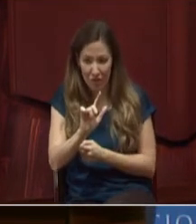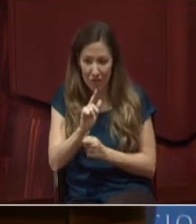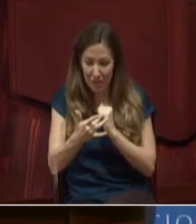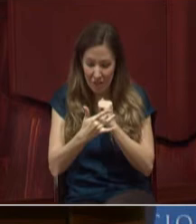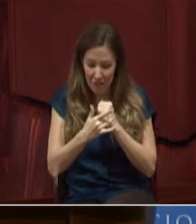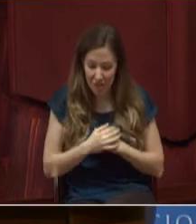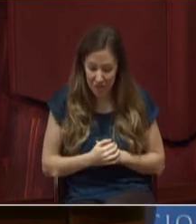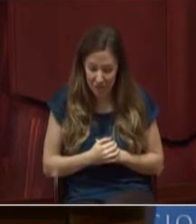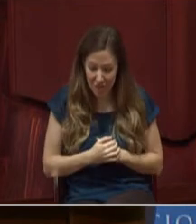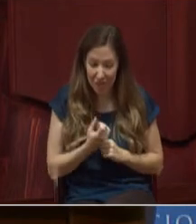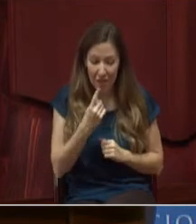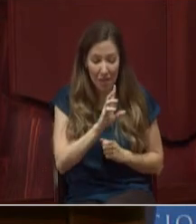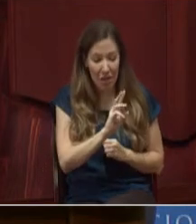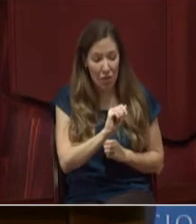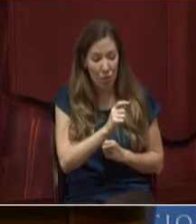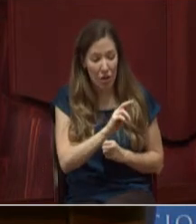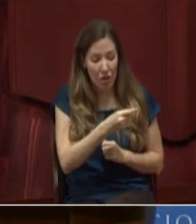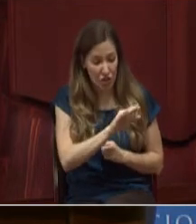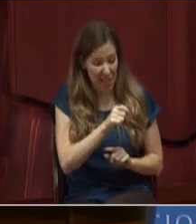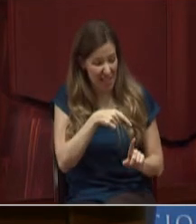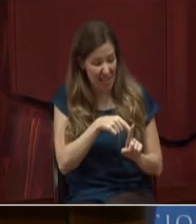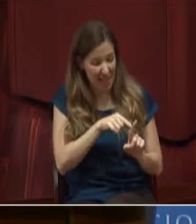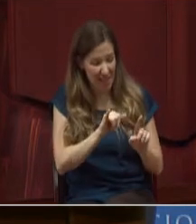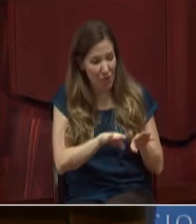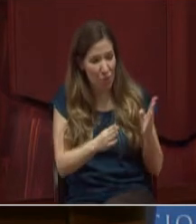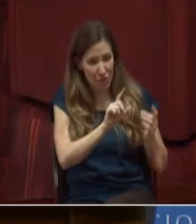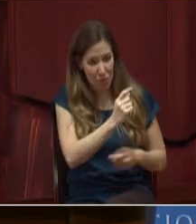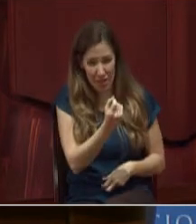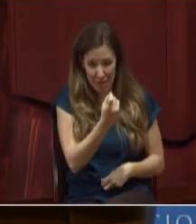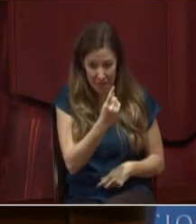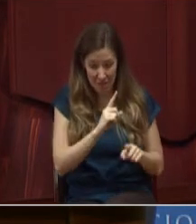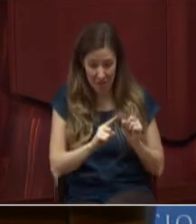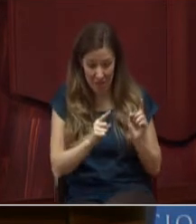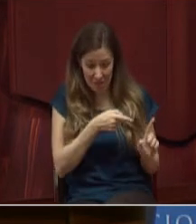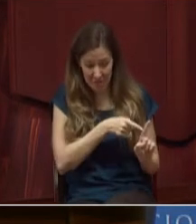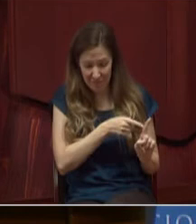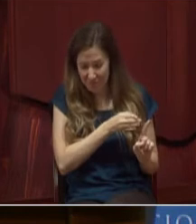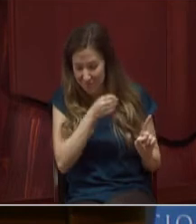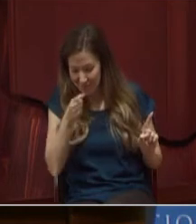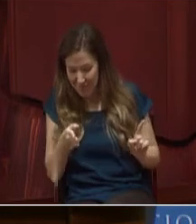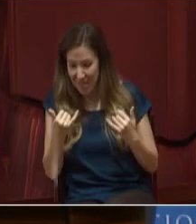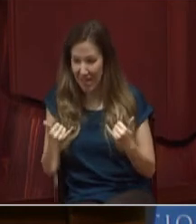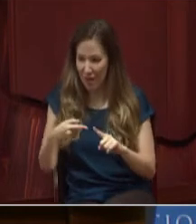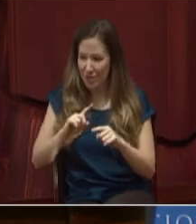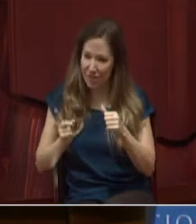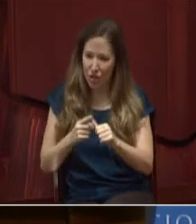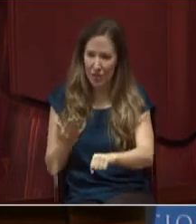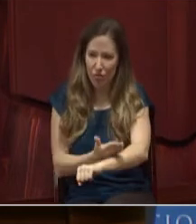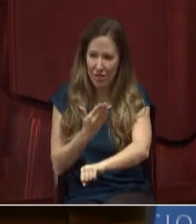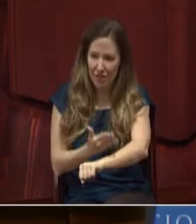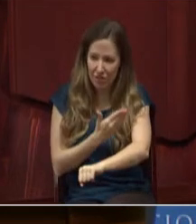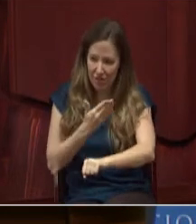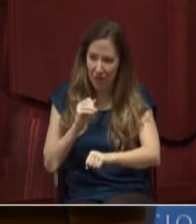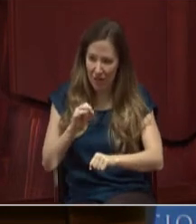With the exception of the Watergate exhibit that opened in 2011, this will be the first renovation of the Nixon Library since it opened 23 years